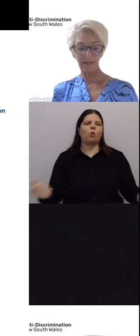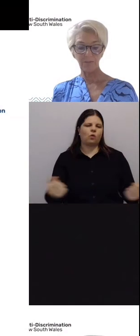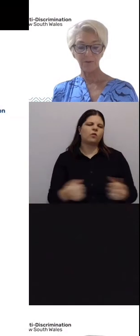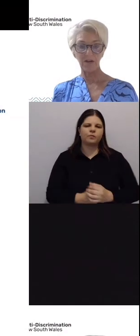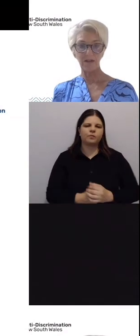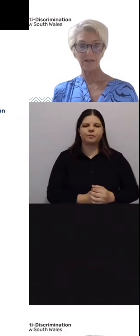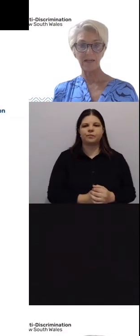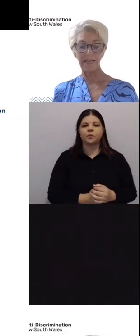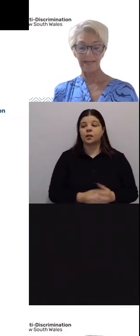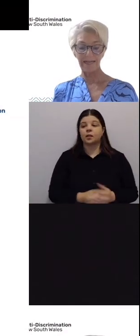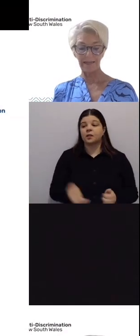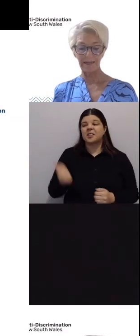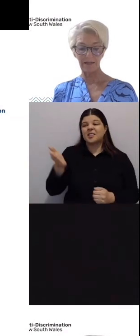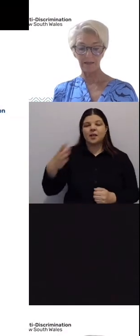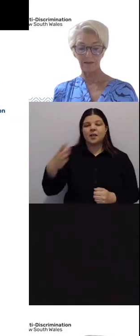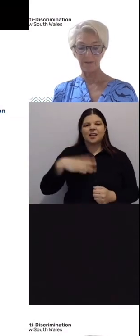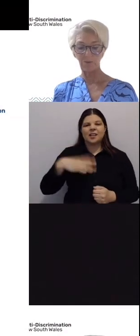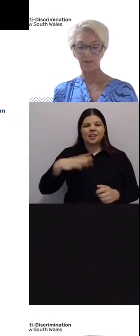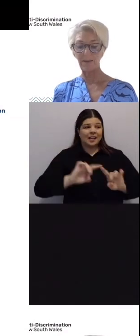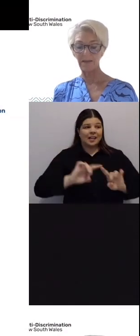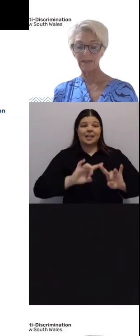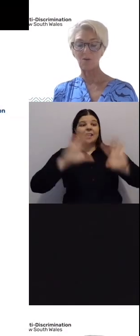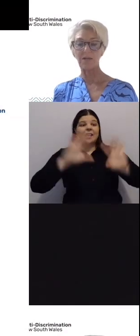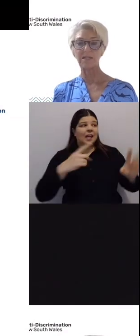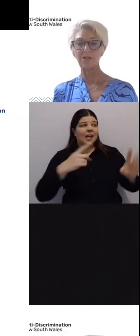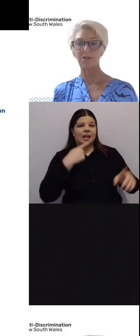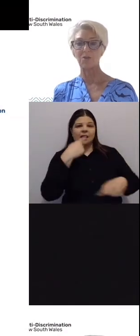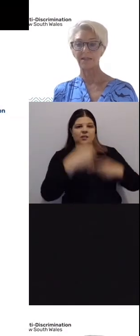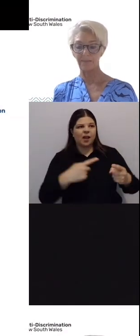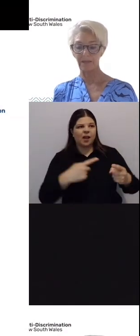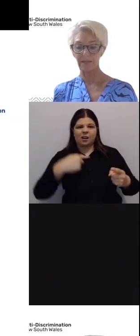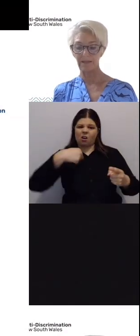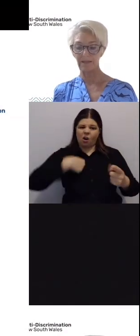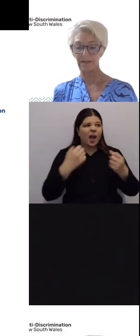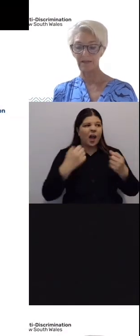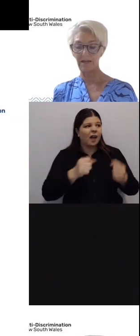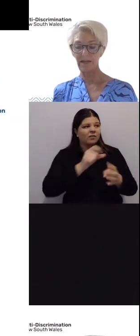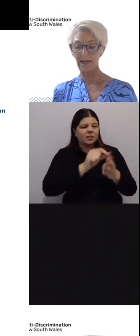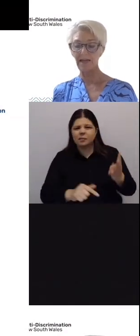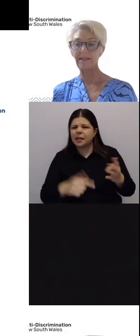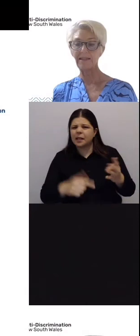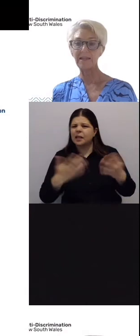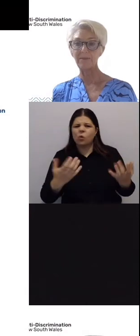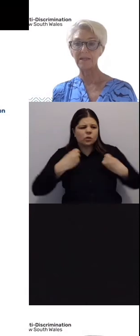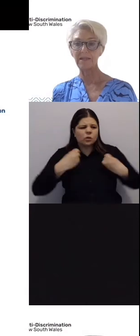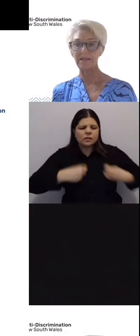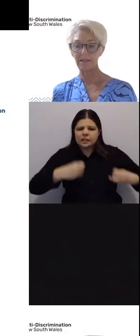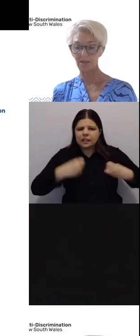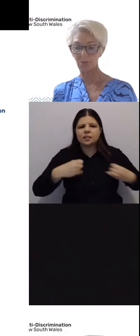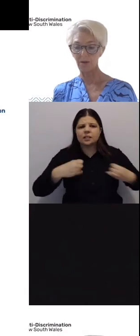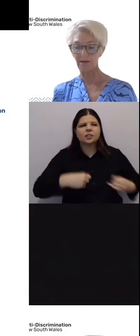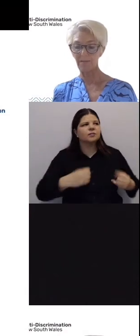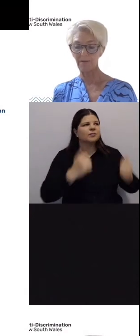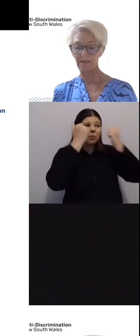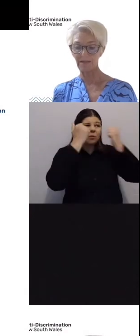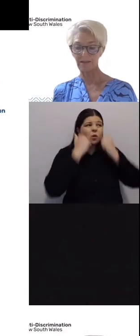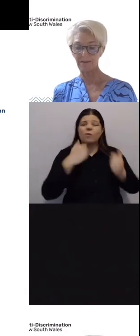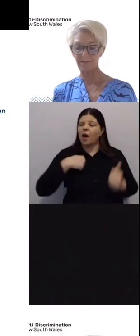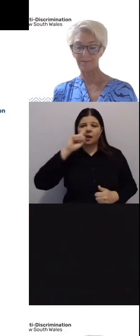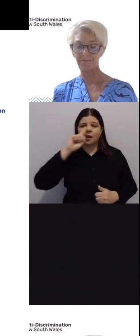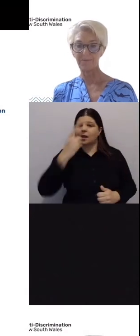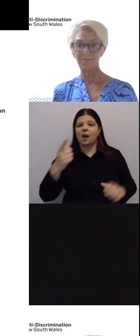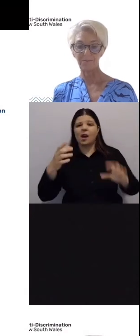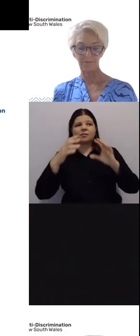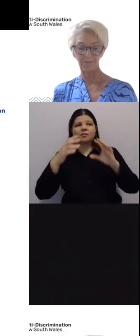They will need to provide a clear link between their medical condition or disability and the inability to wear a